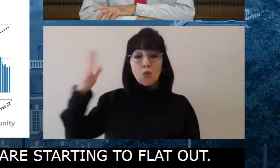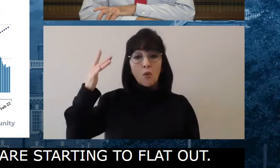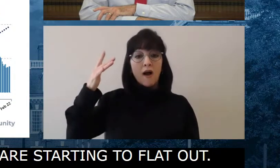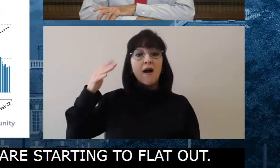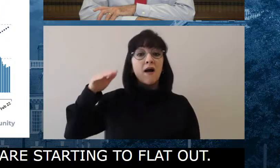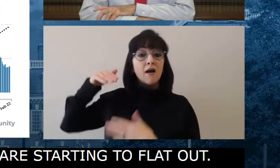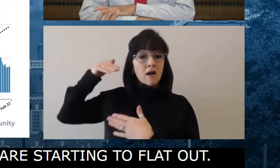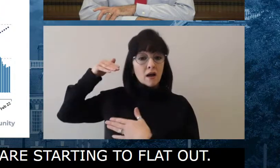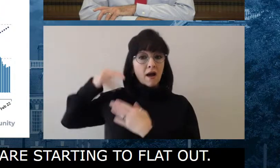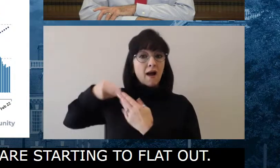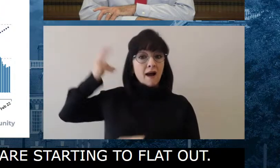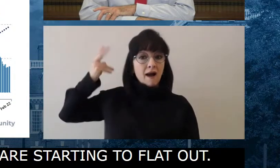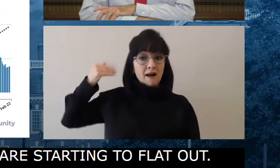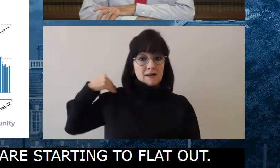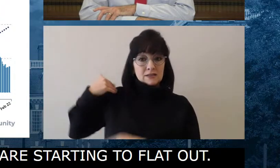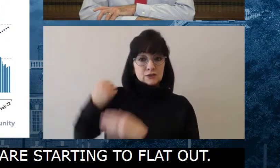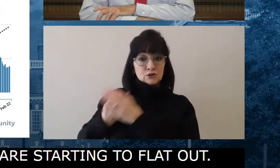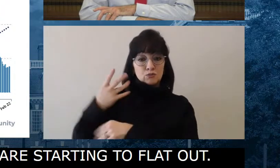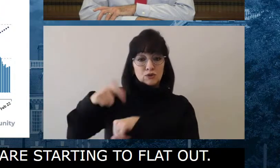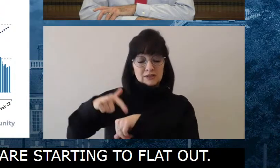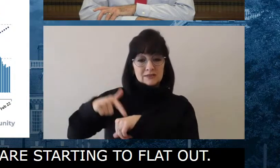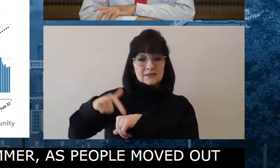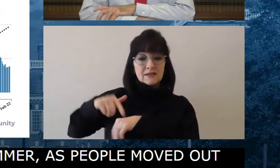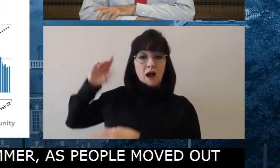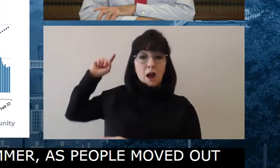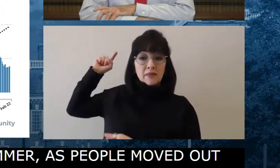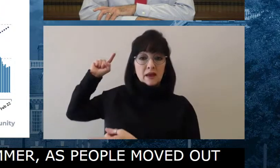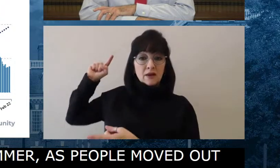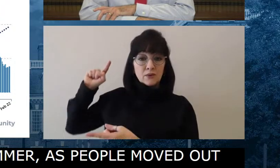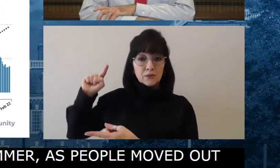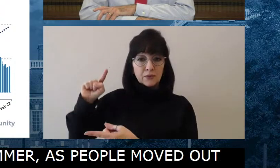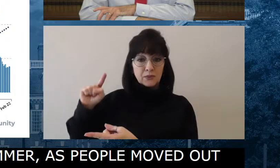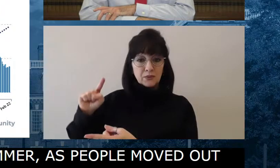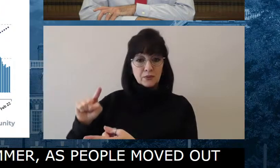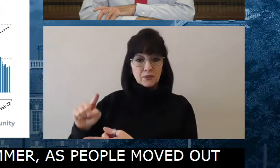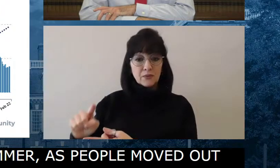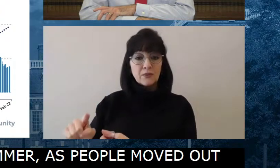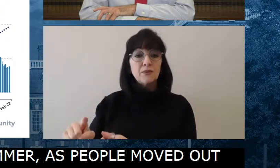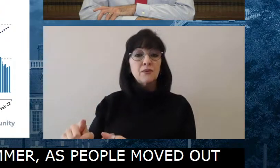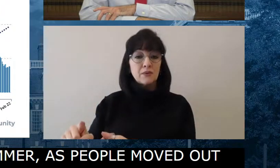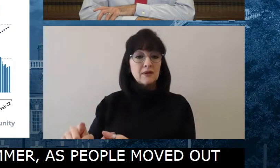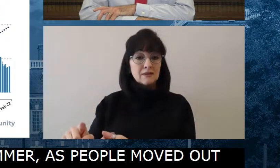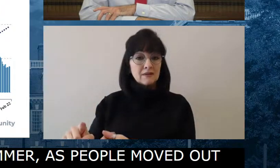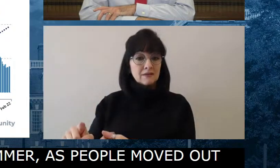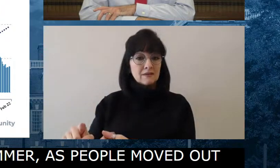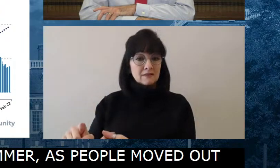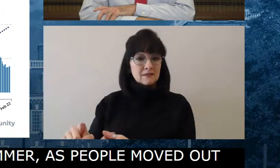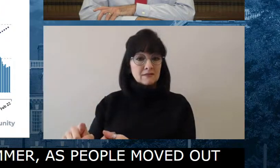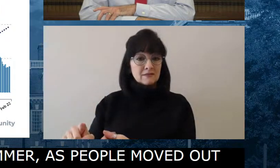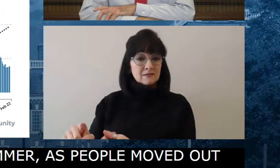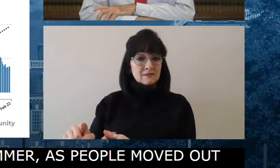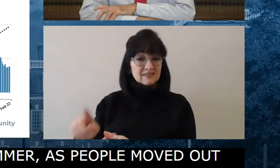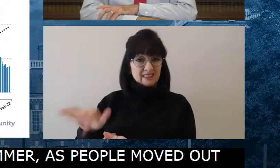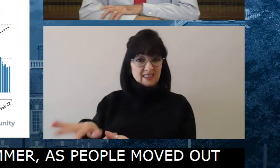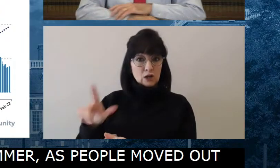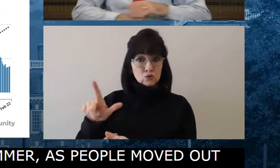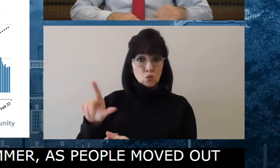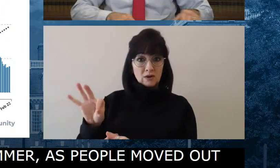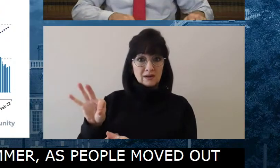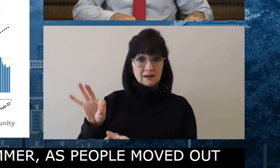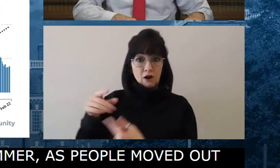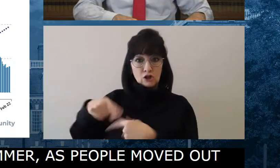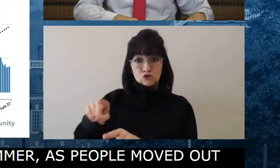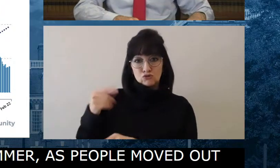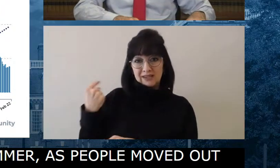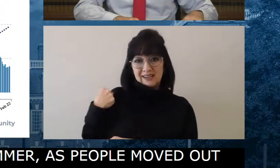cases. Our hospitalizations, of course, went down as low as 29,